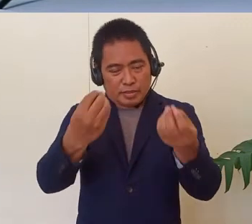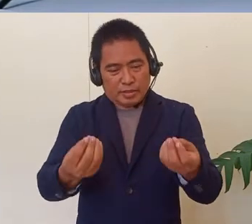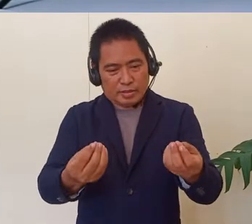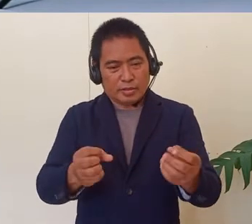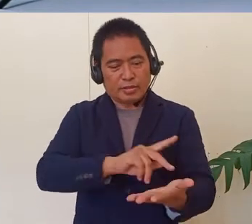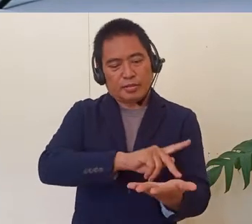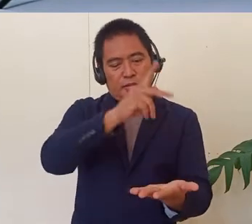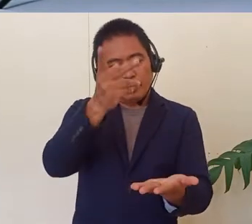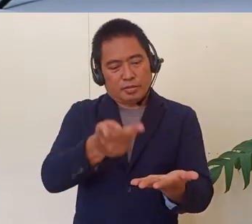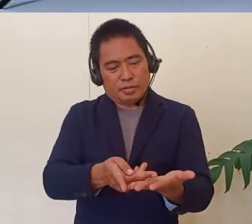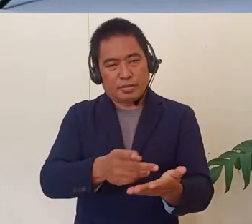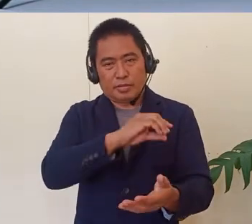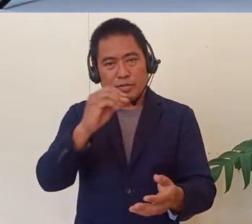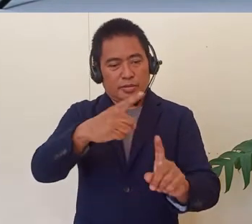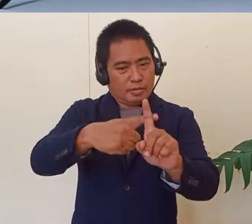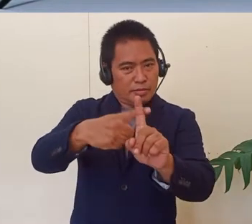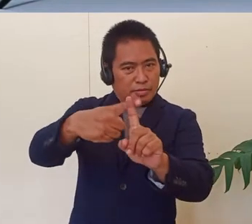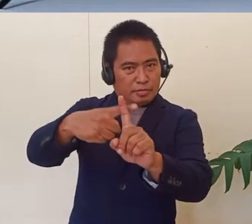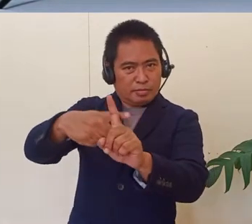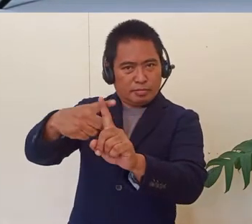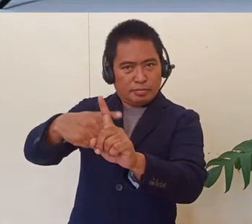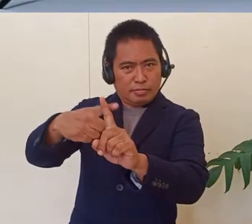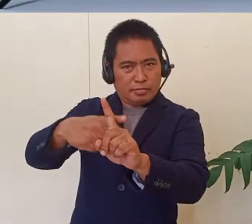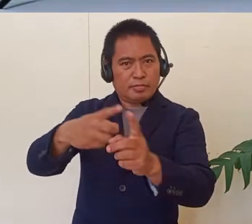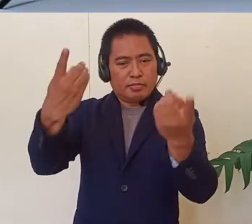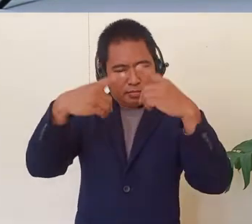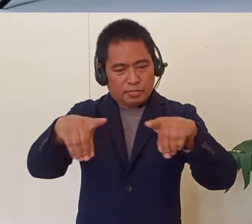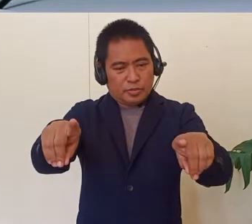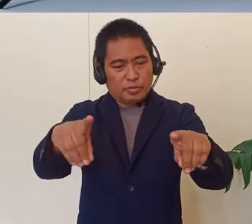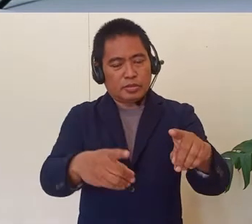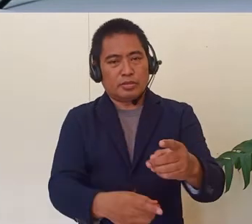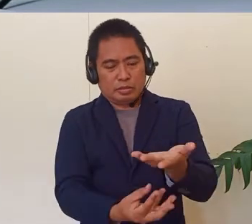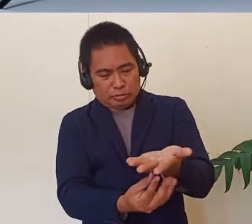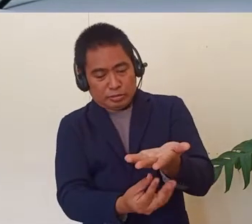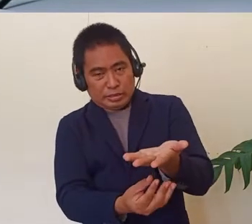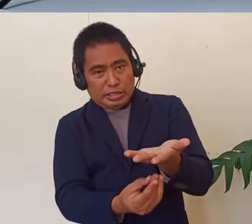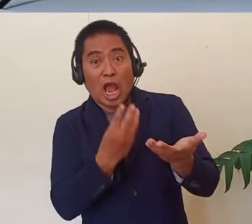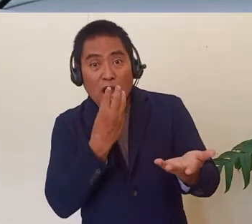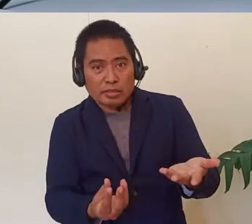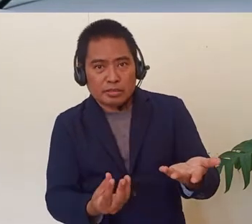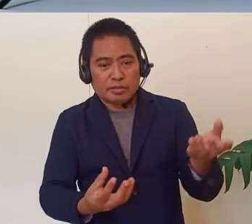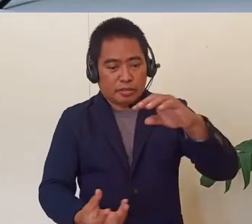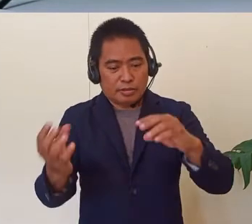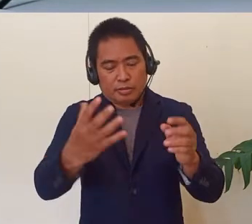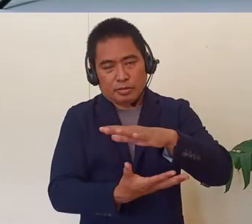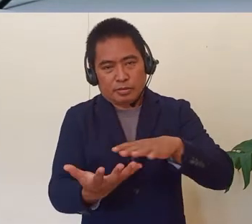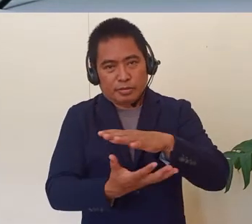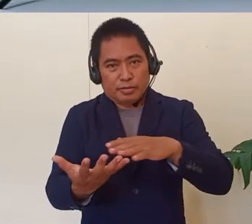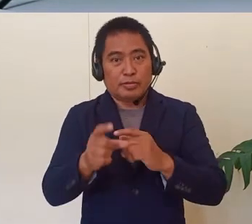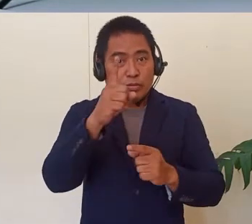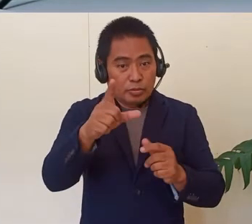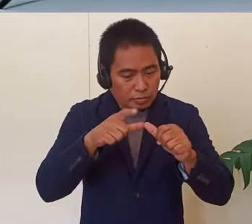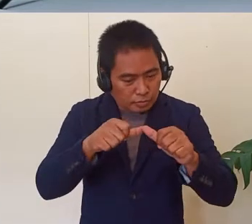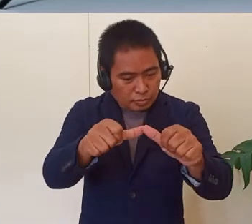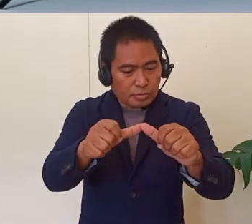During heating of solution, you continue adding solute in a solution and